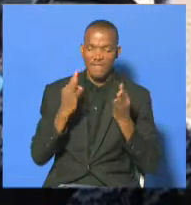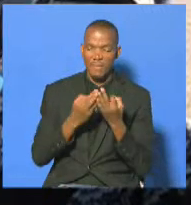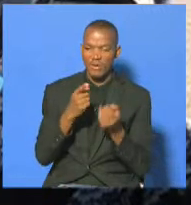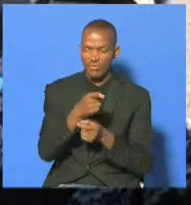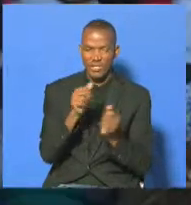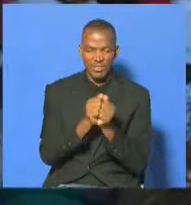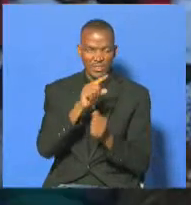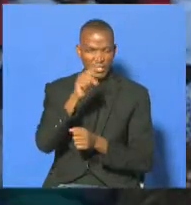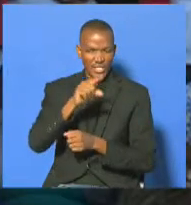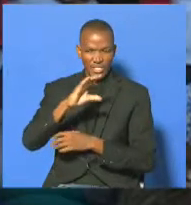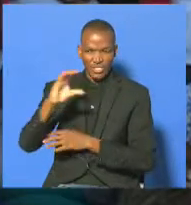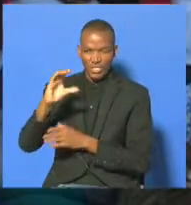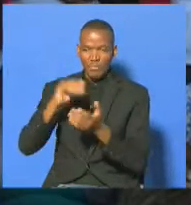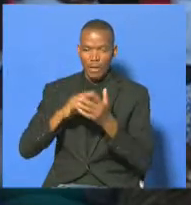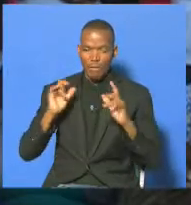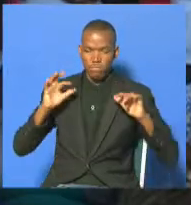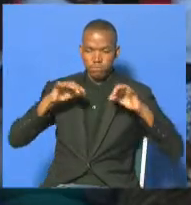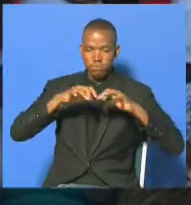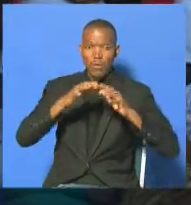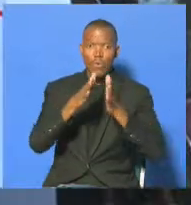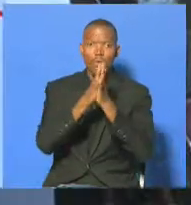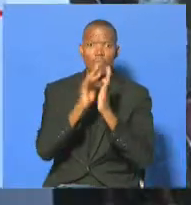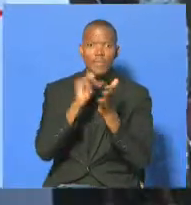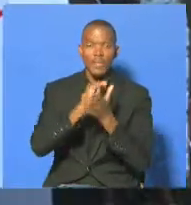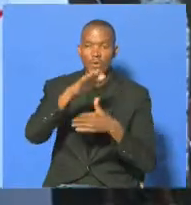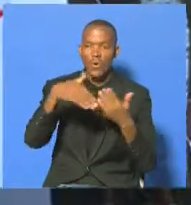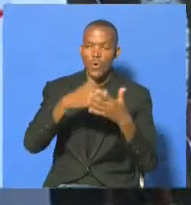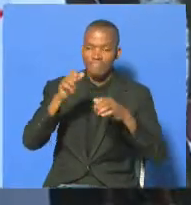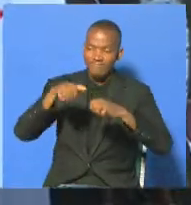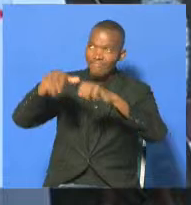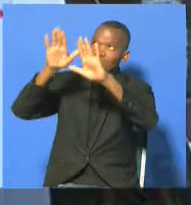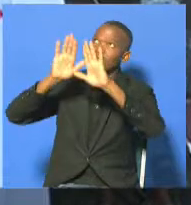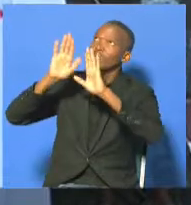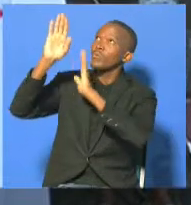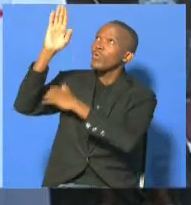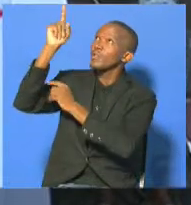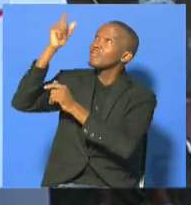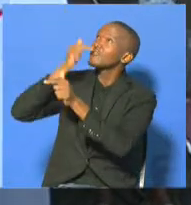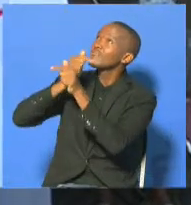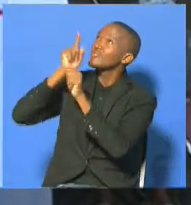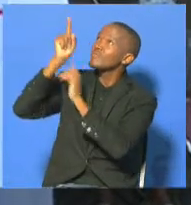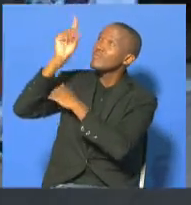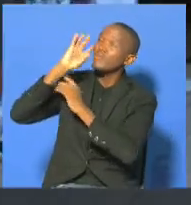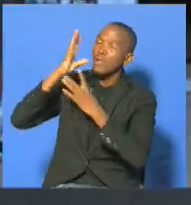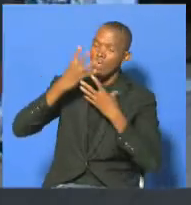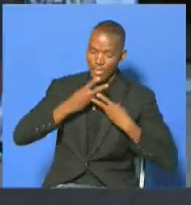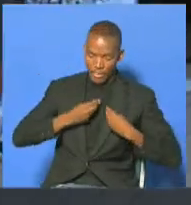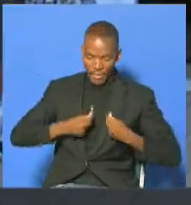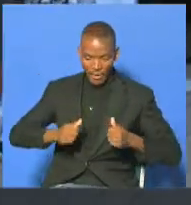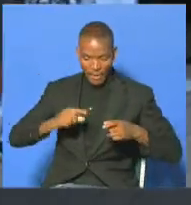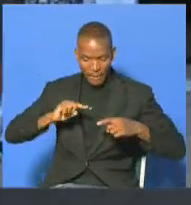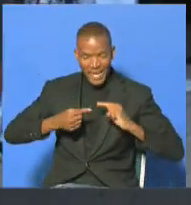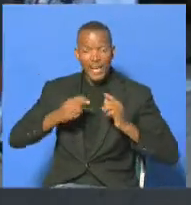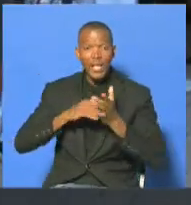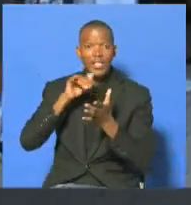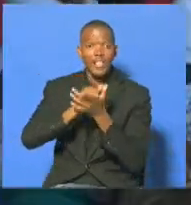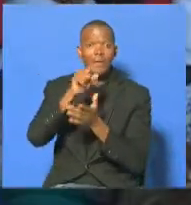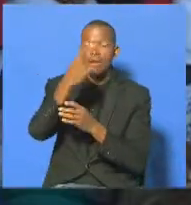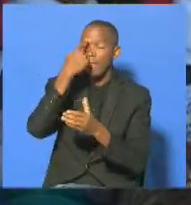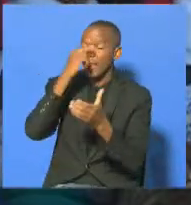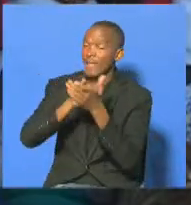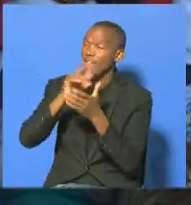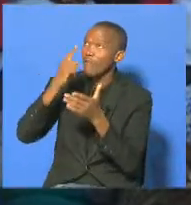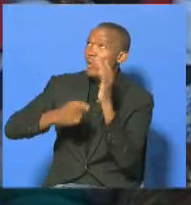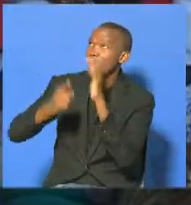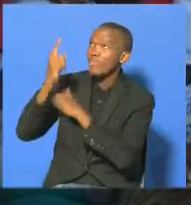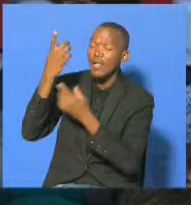ZCC congregation, were asked to engage and leave everything to God, trusting Him to soothe away their pain and at the same time believe what they are